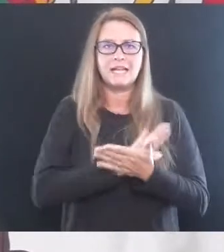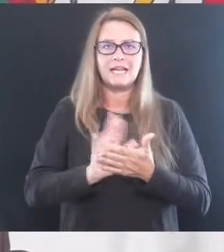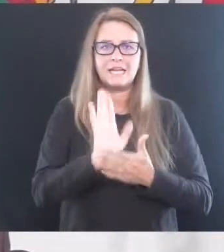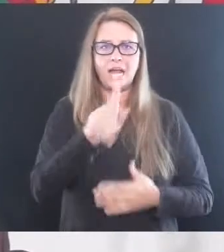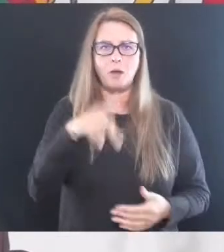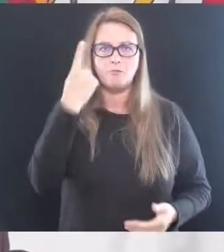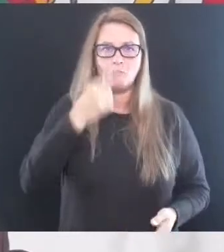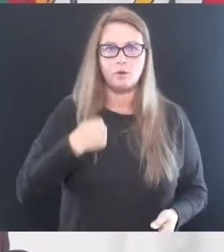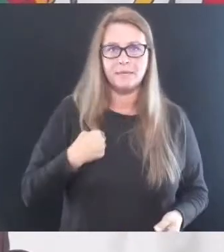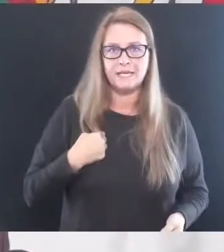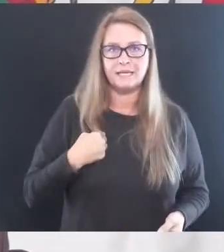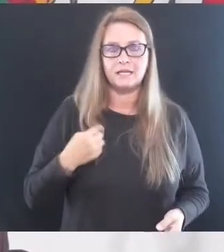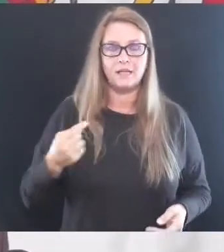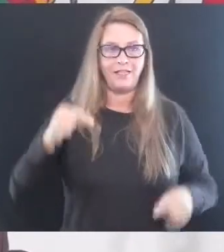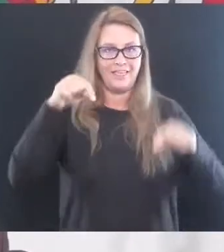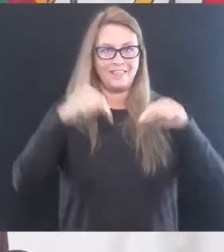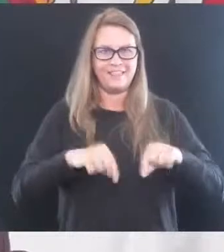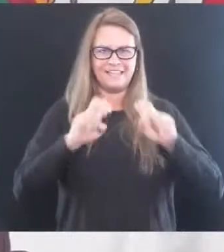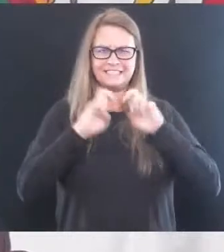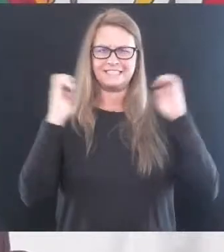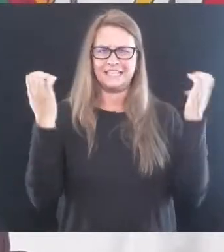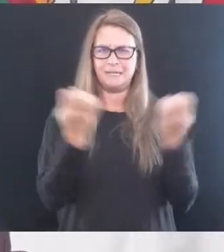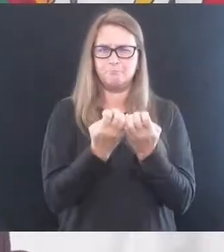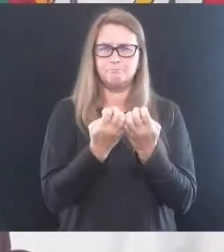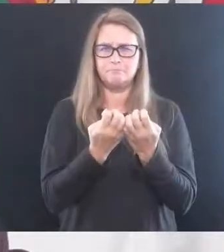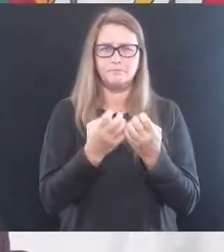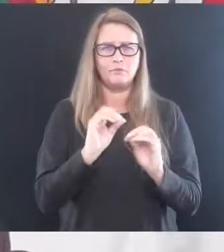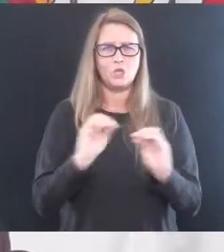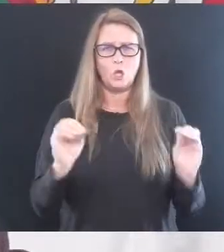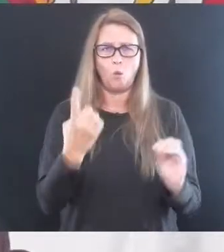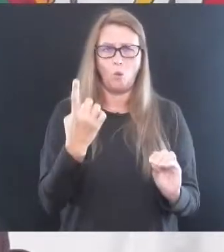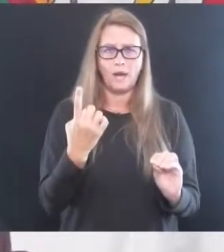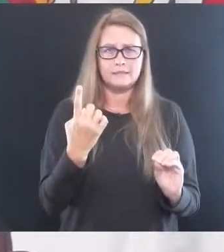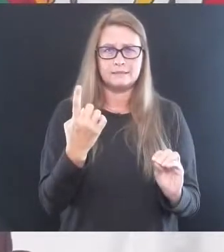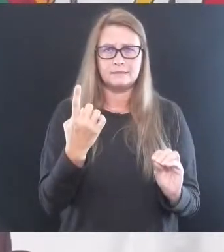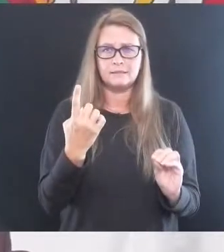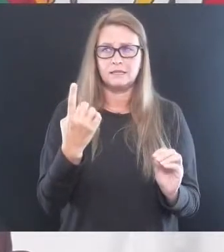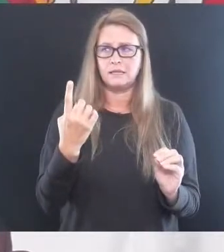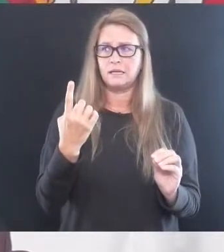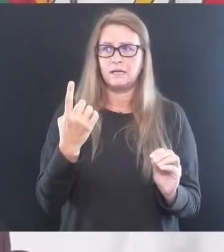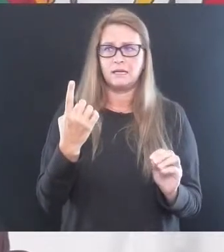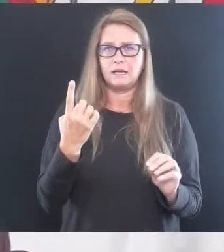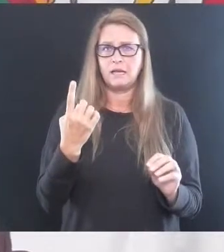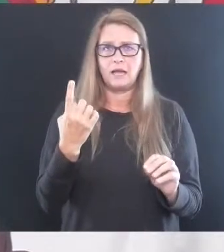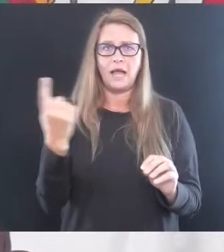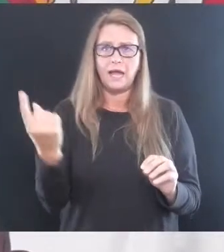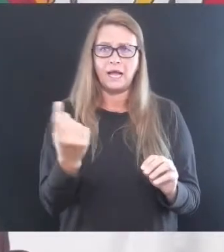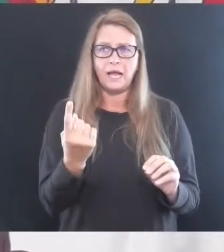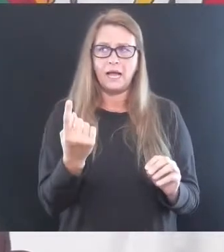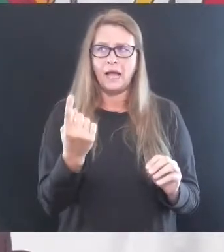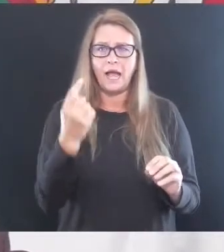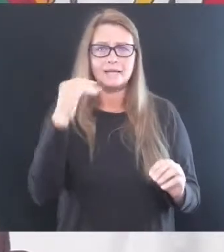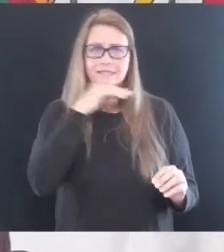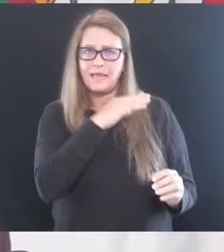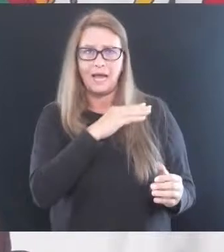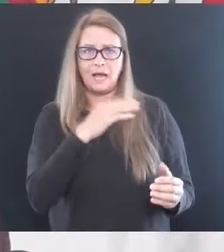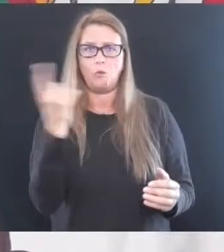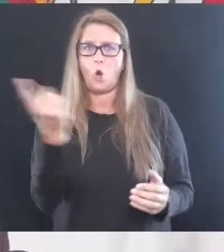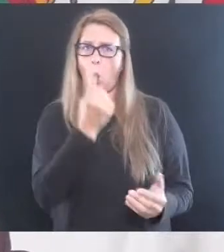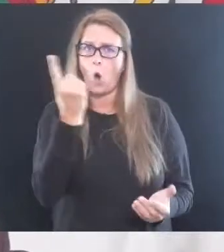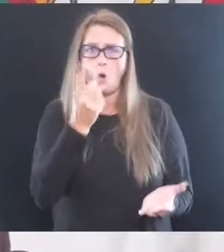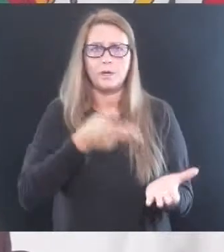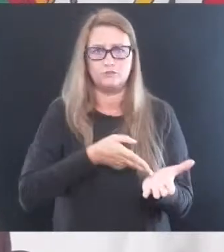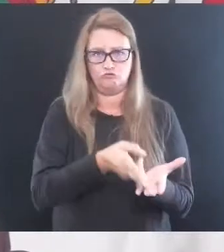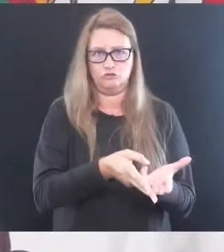our group of people here, no one has ever told anything but speak the truth.